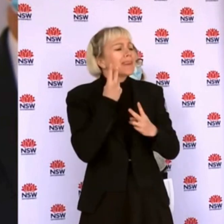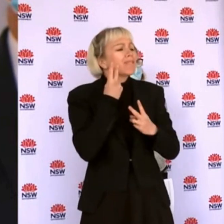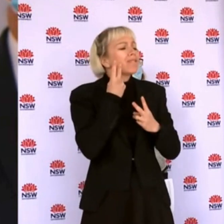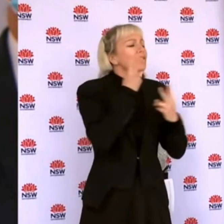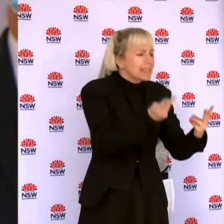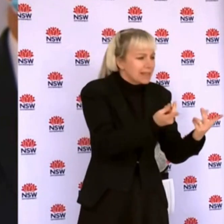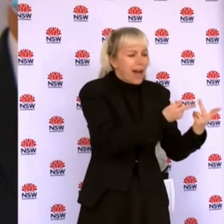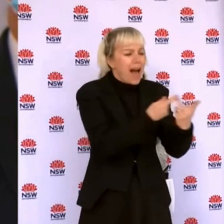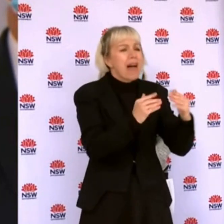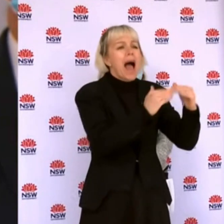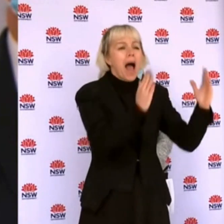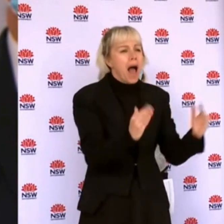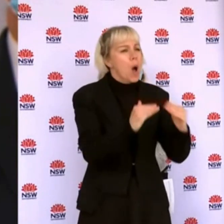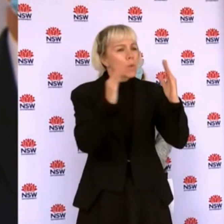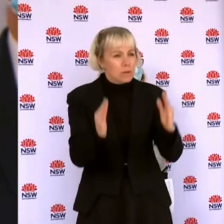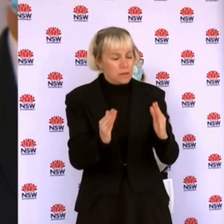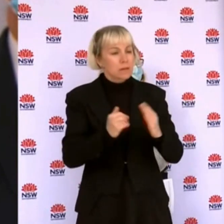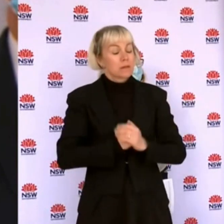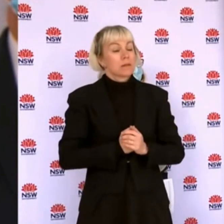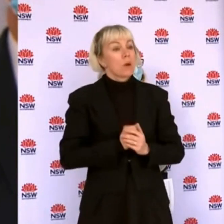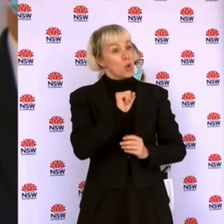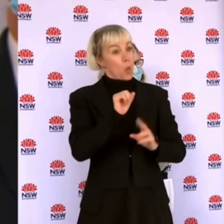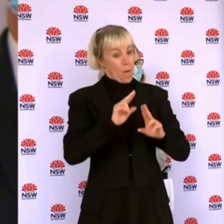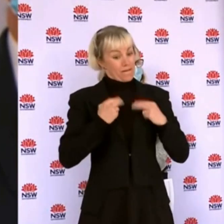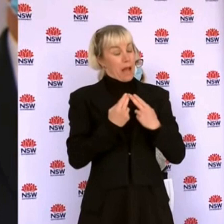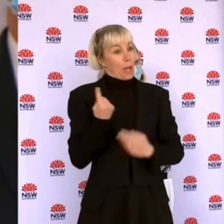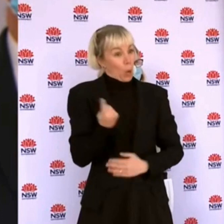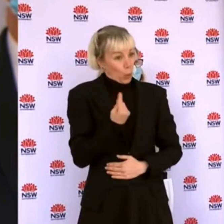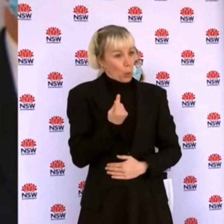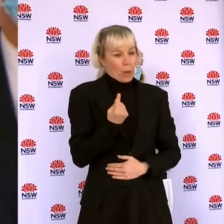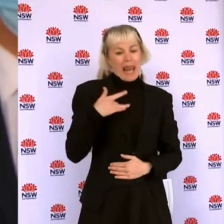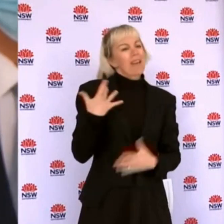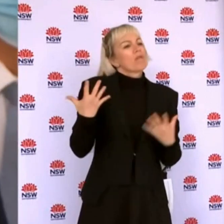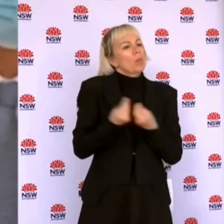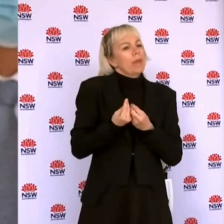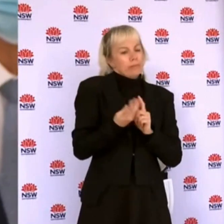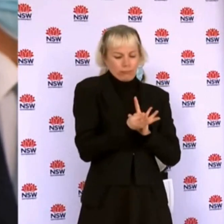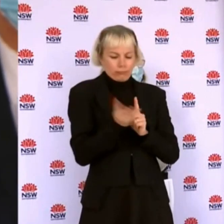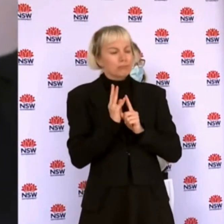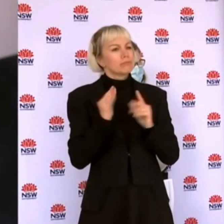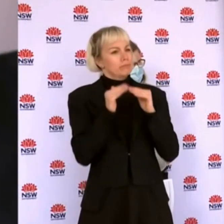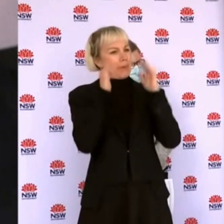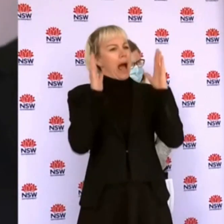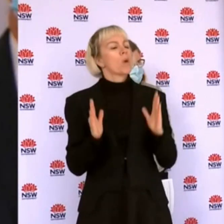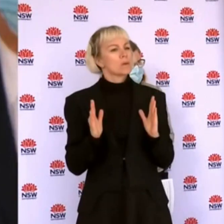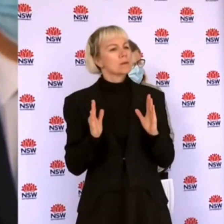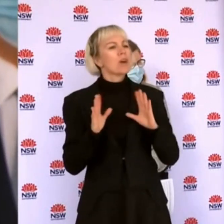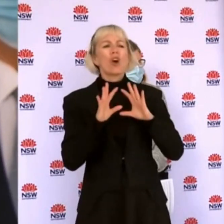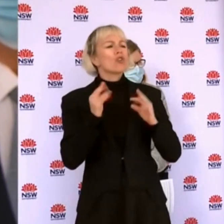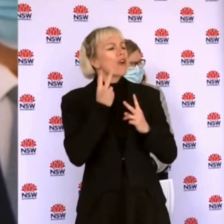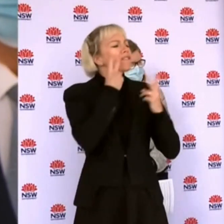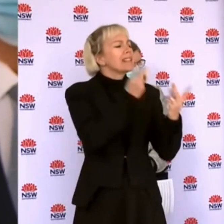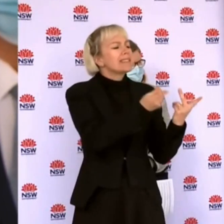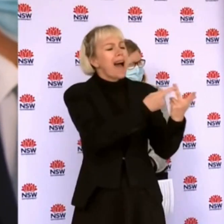your household. Your immediate family means those you live with. It doesn't mean extended family or friends, and that goes across the board,